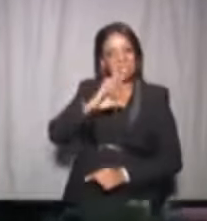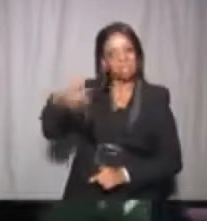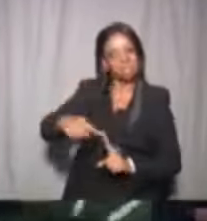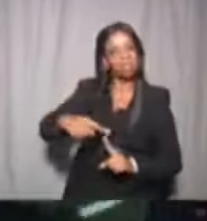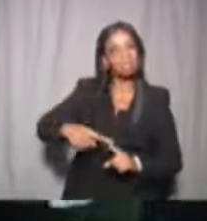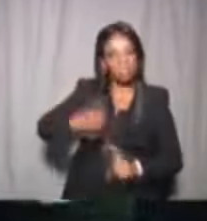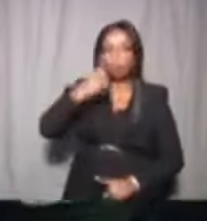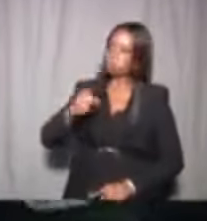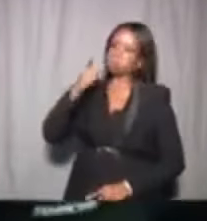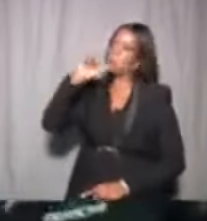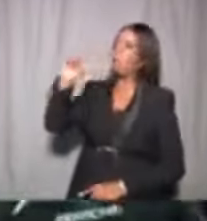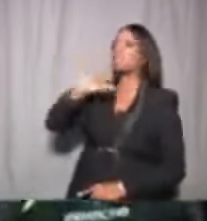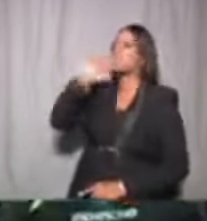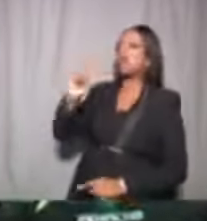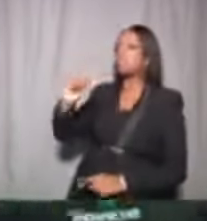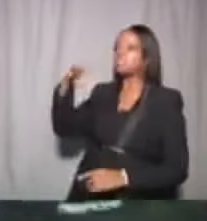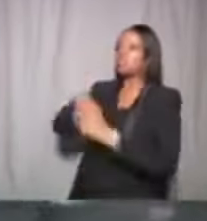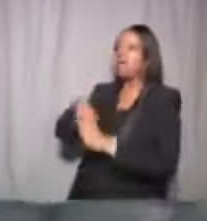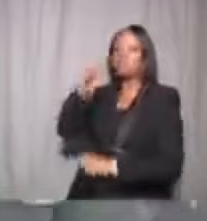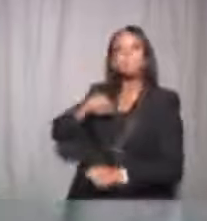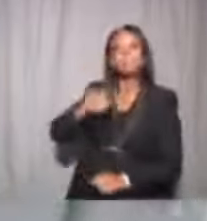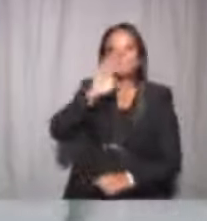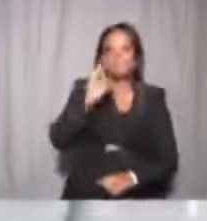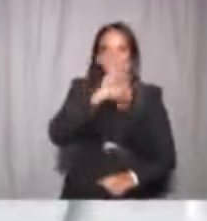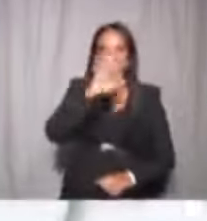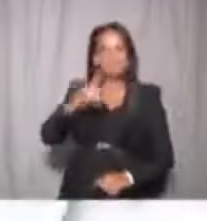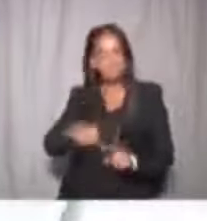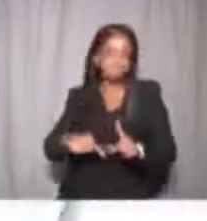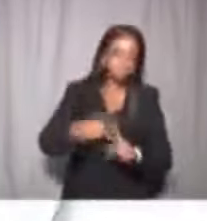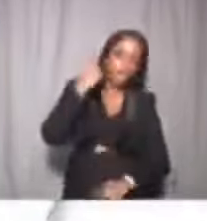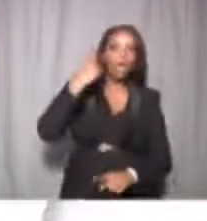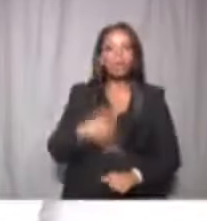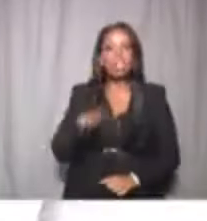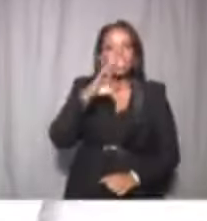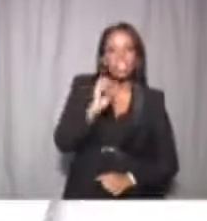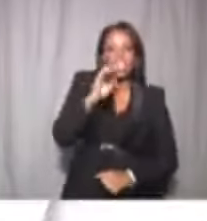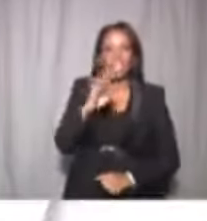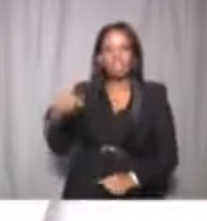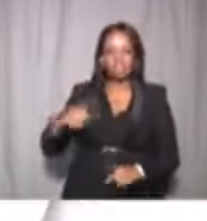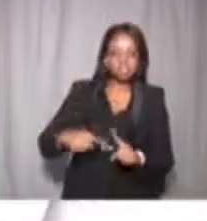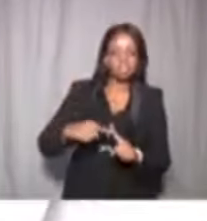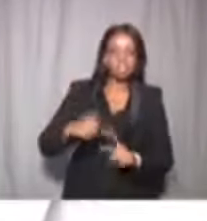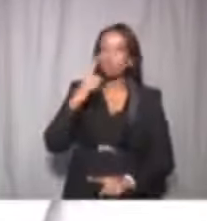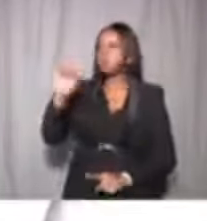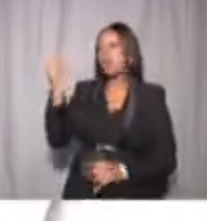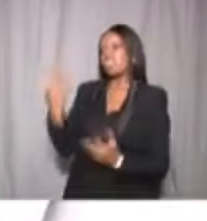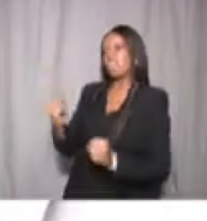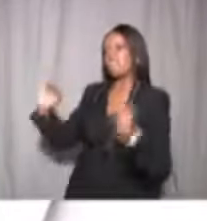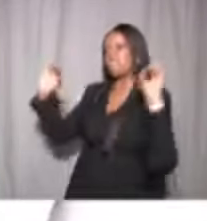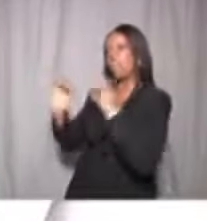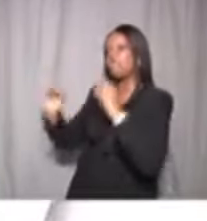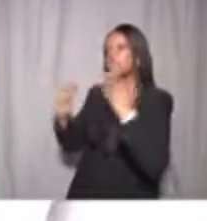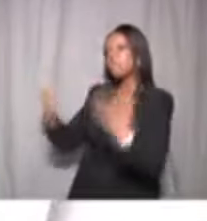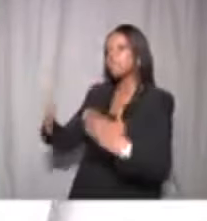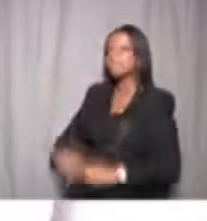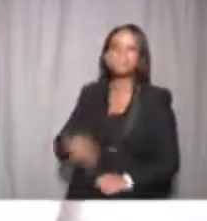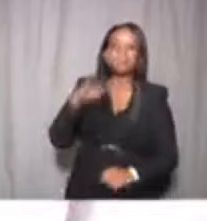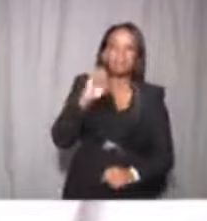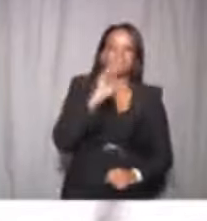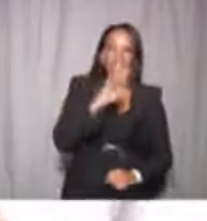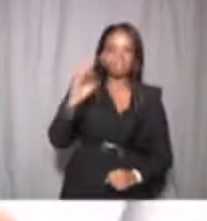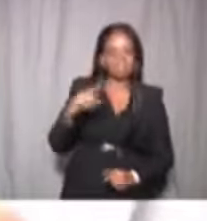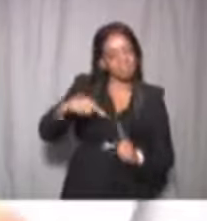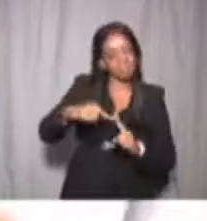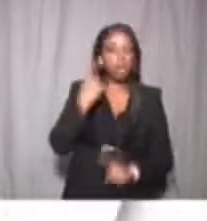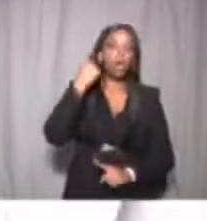are not coming EFF back must go. By any means EFF necessary. Must go. You are not going to get EFF anything. EFF must go. EFF must